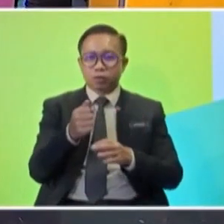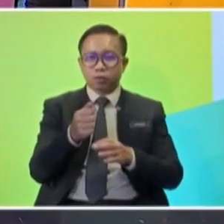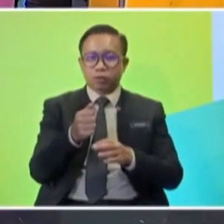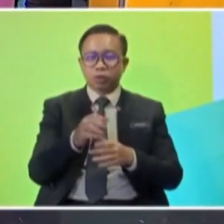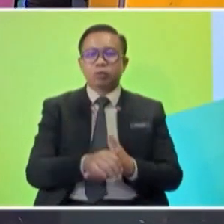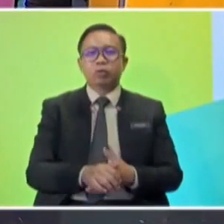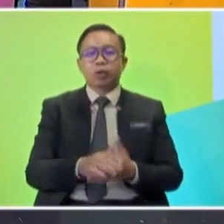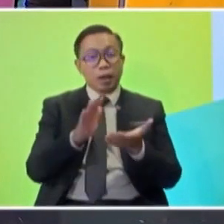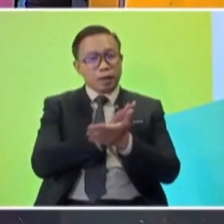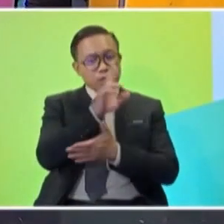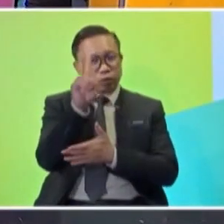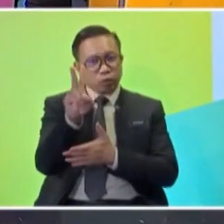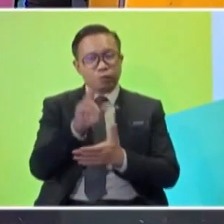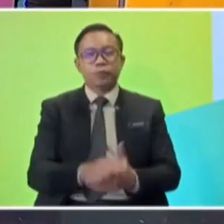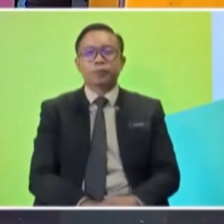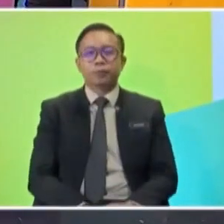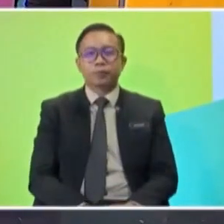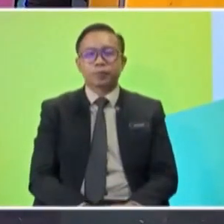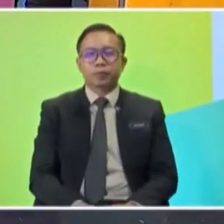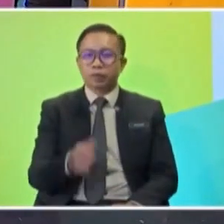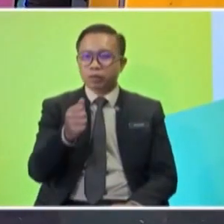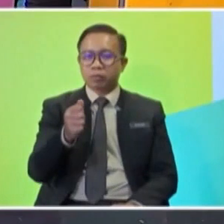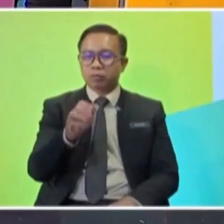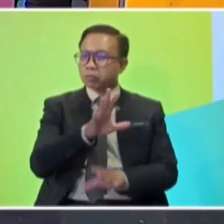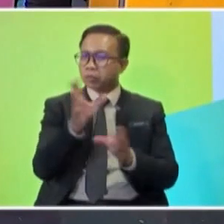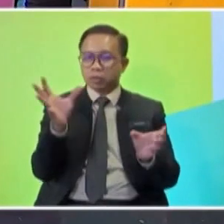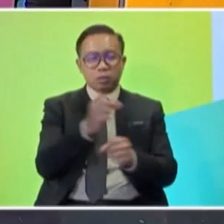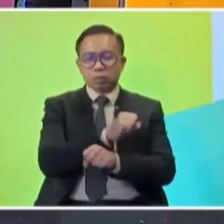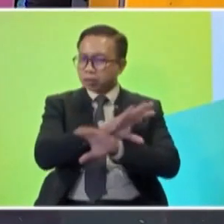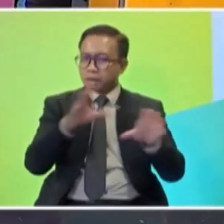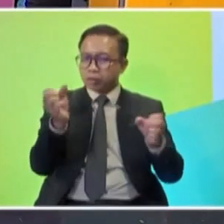question. Okay. So if a paper 2 questions, you won't get the full marks.